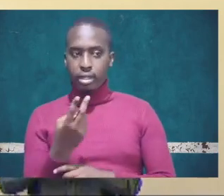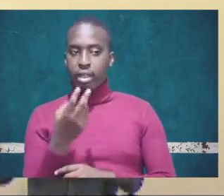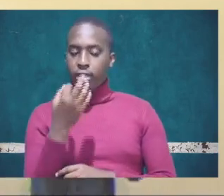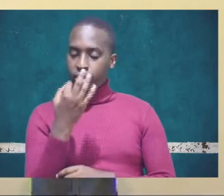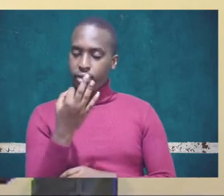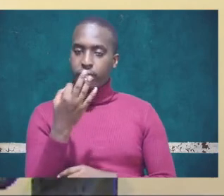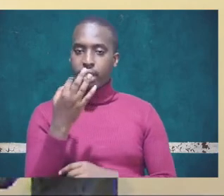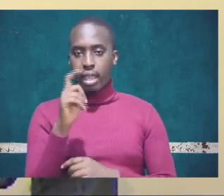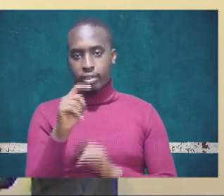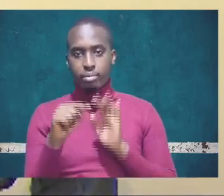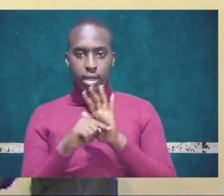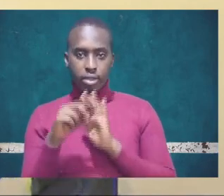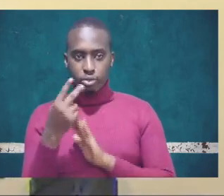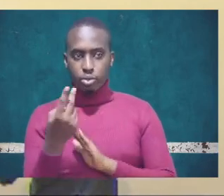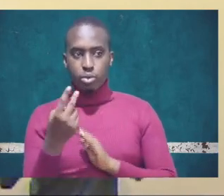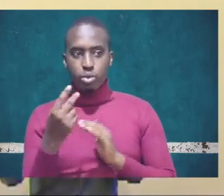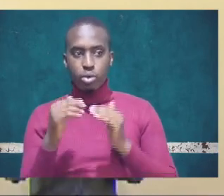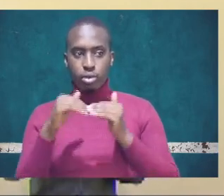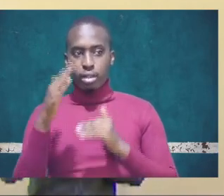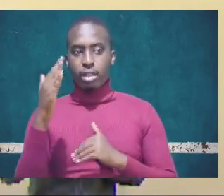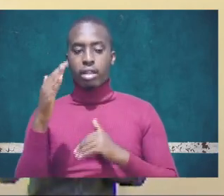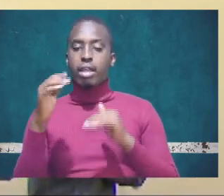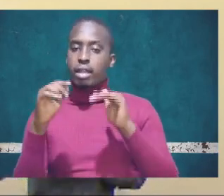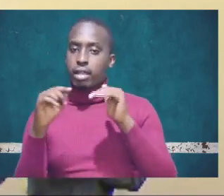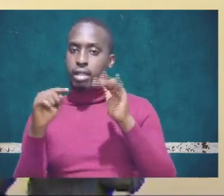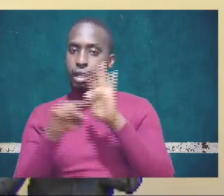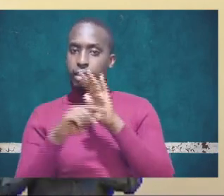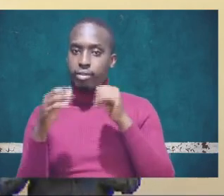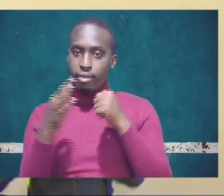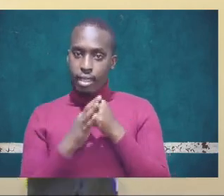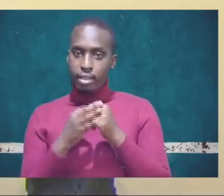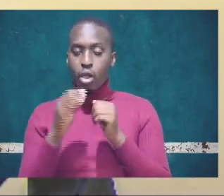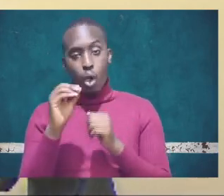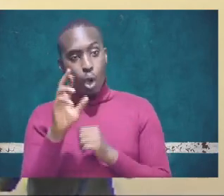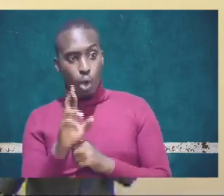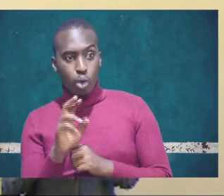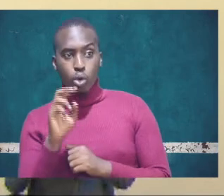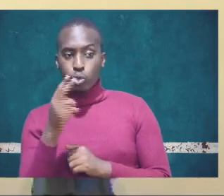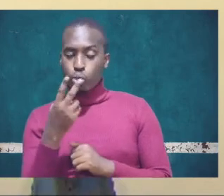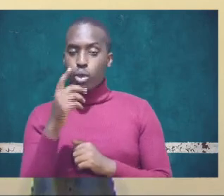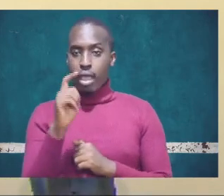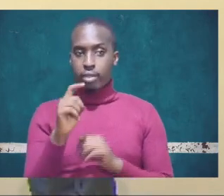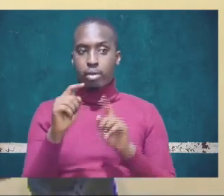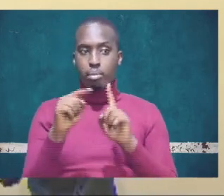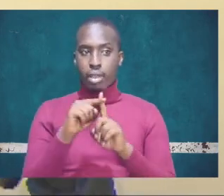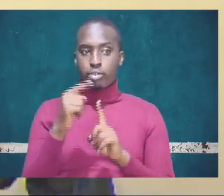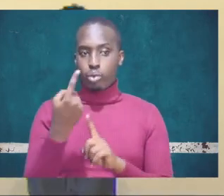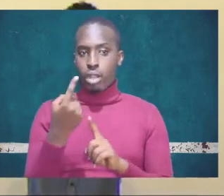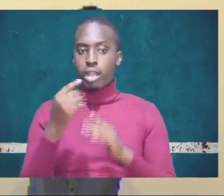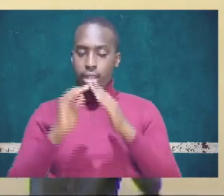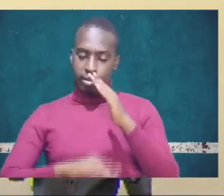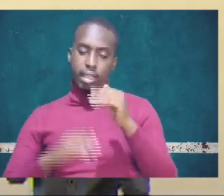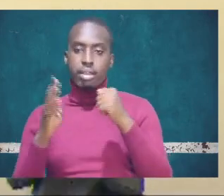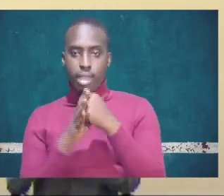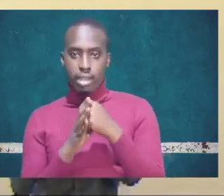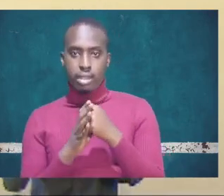3x minus 2 greater than negative 8, or 2x plus 1 less than 9. Here it's okay because you have the